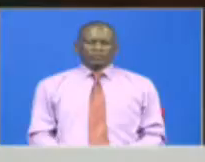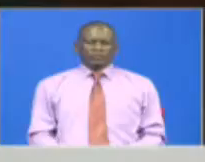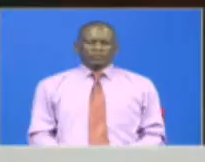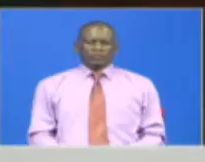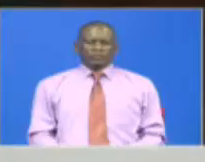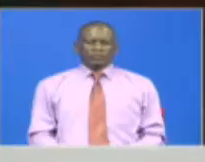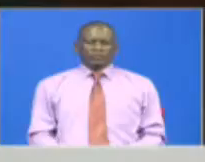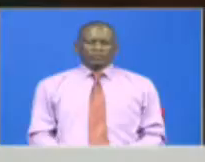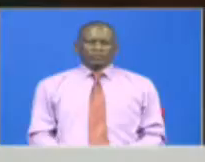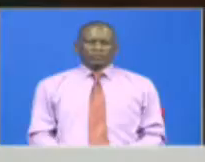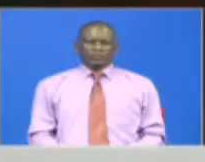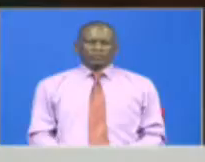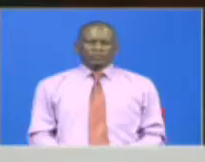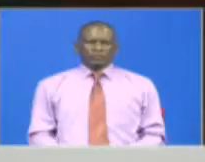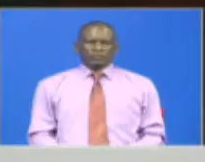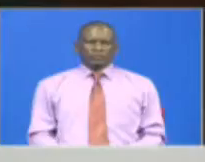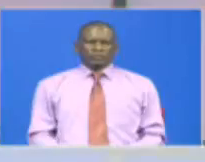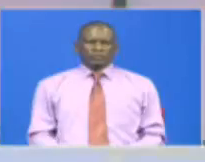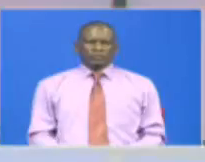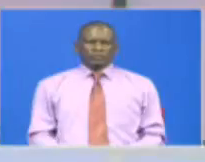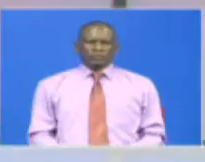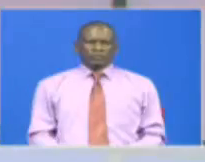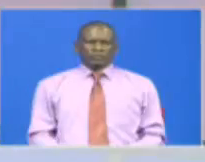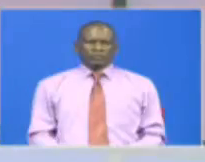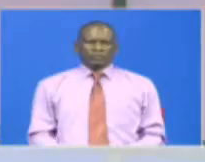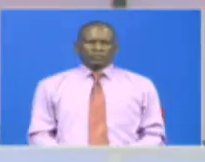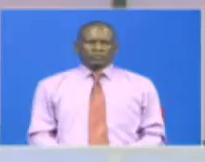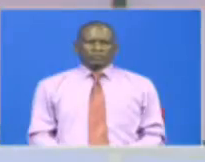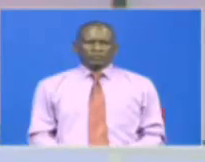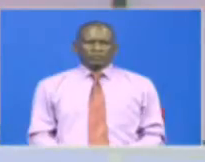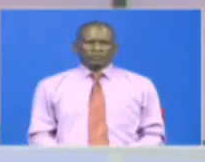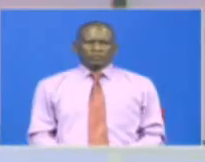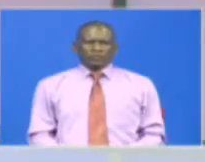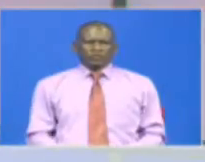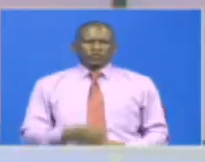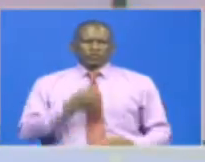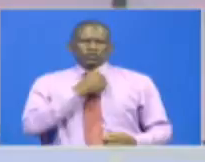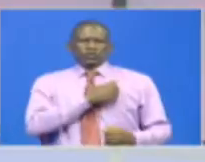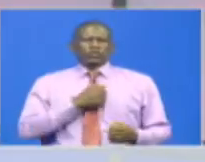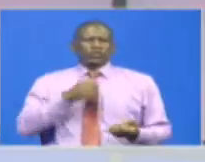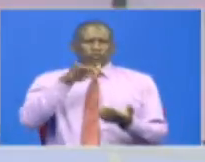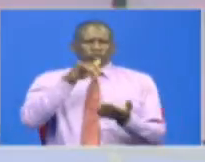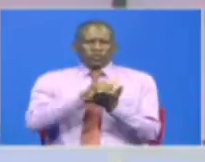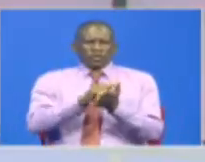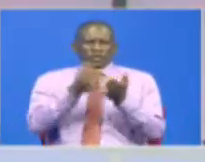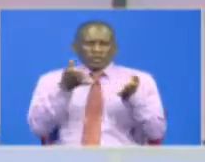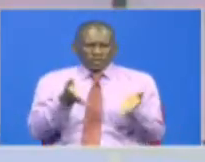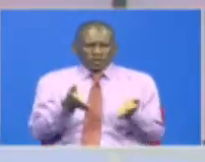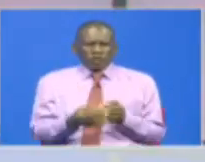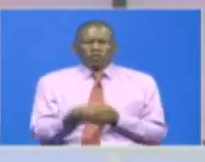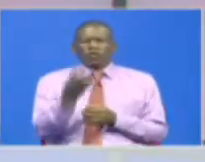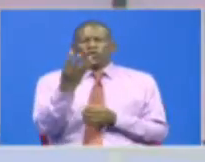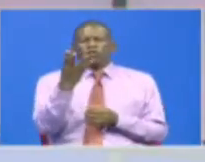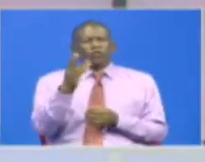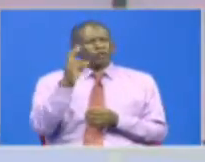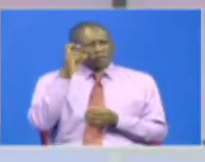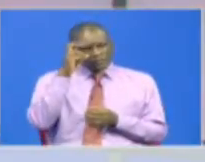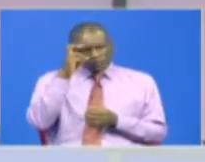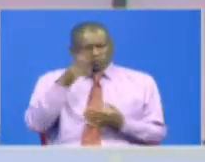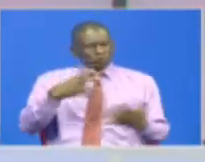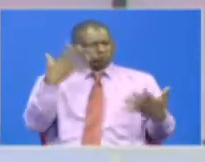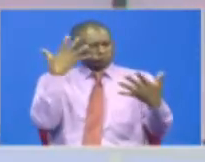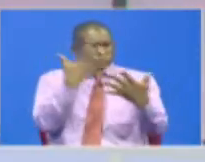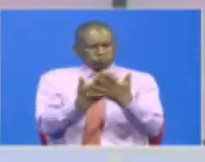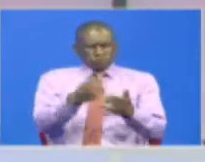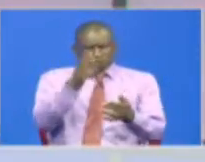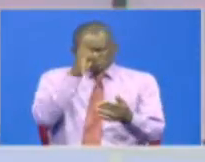Apologies for that. Now, four suspects held in police cells